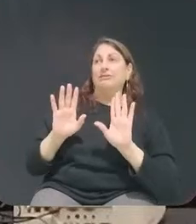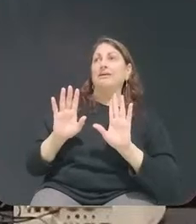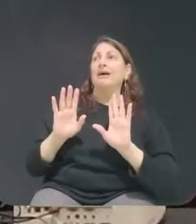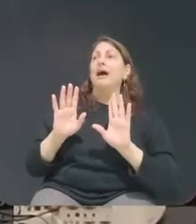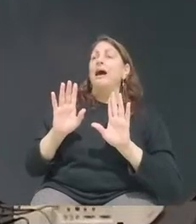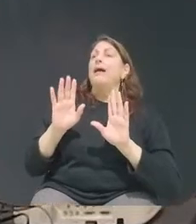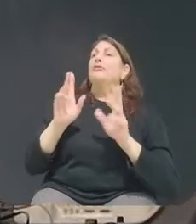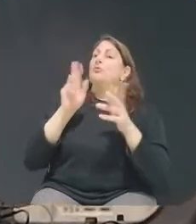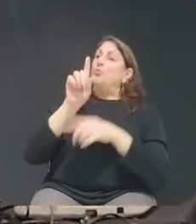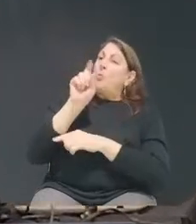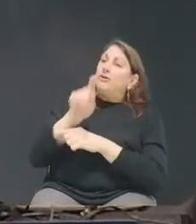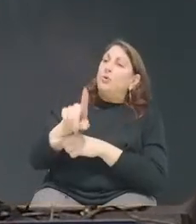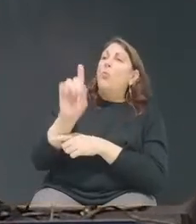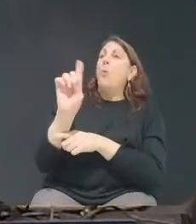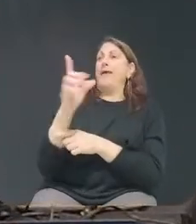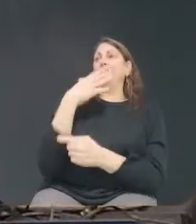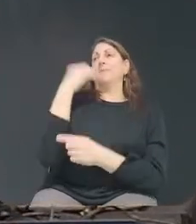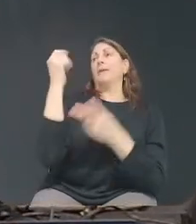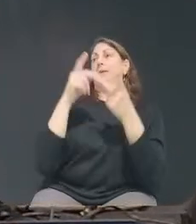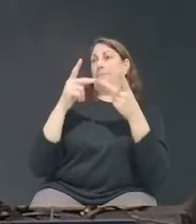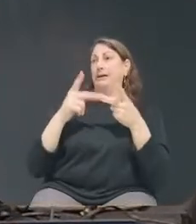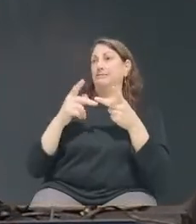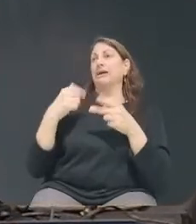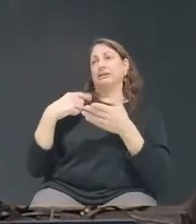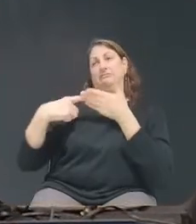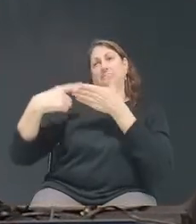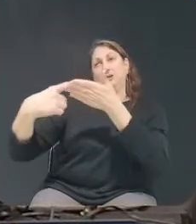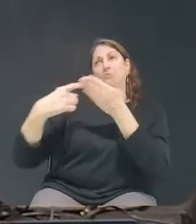the best place for them. So happy to talk later.